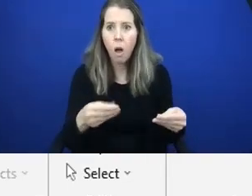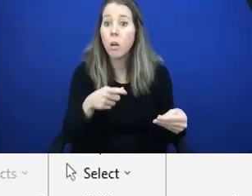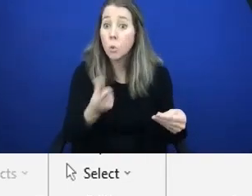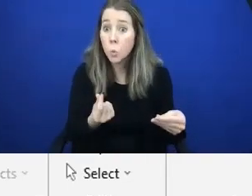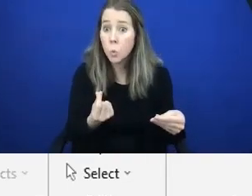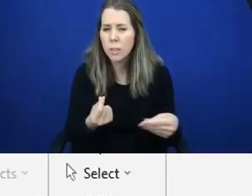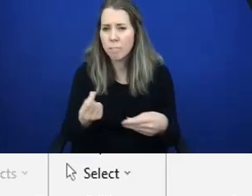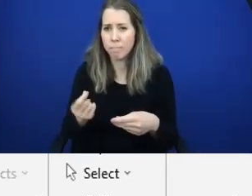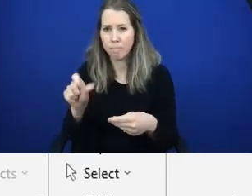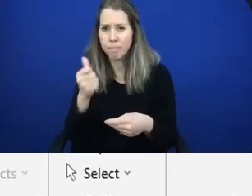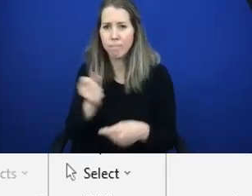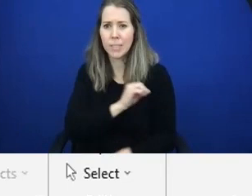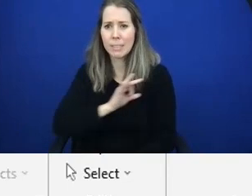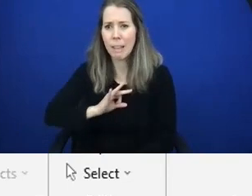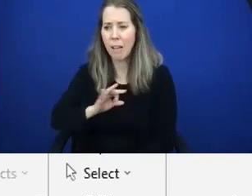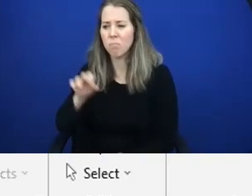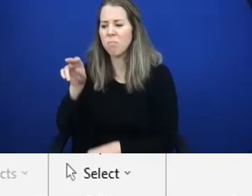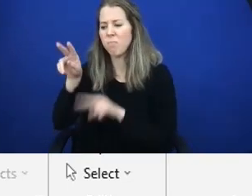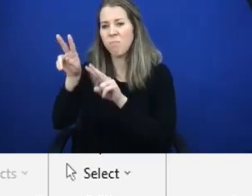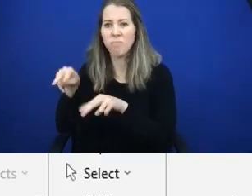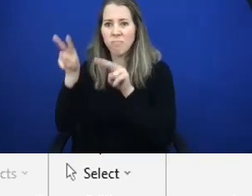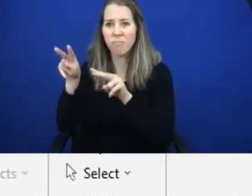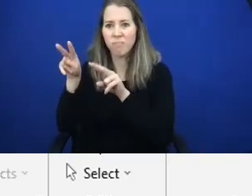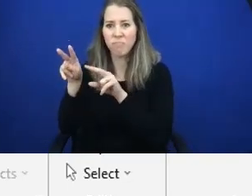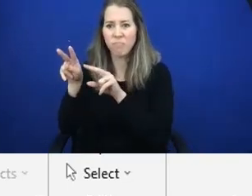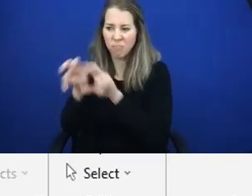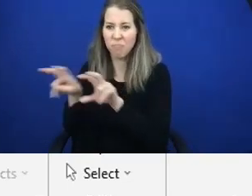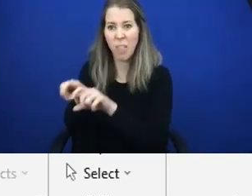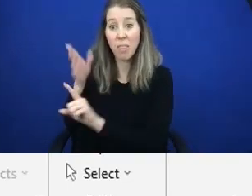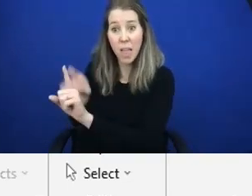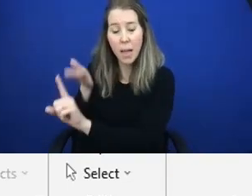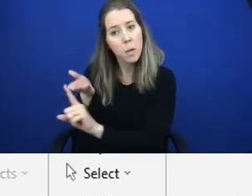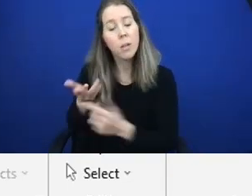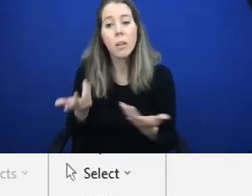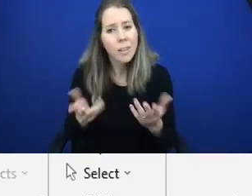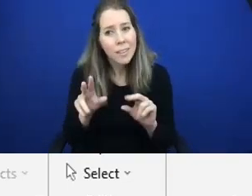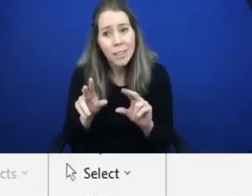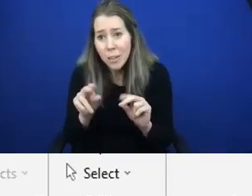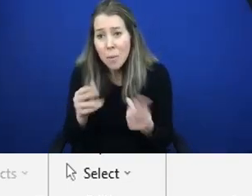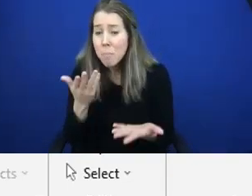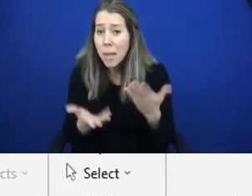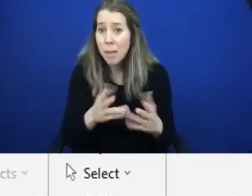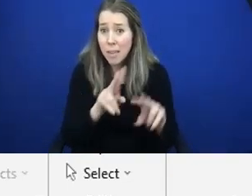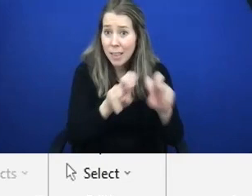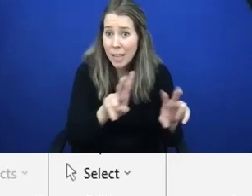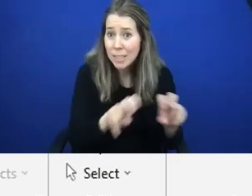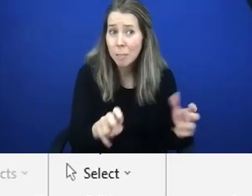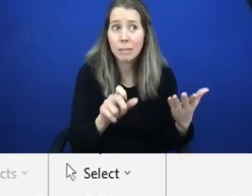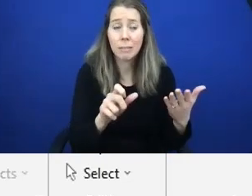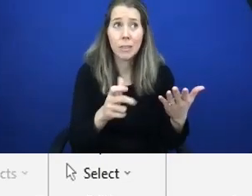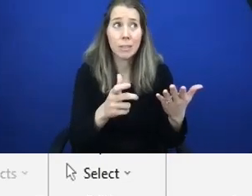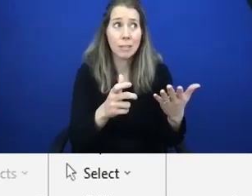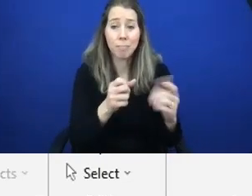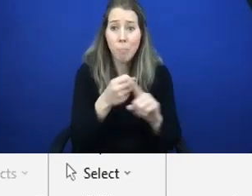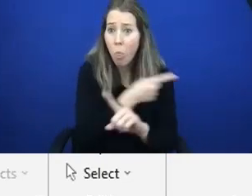to judge faculty because it could very well be that the assessments are off. It could be that maybe